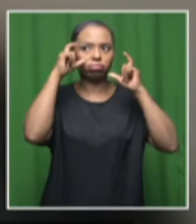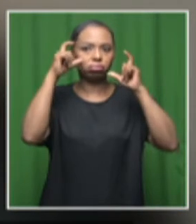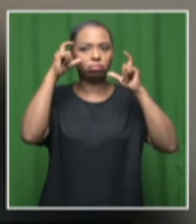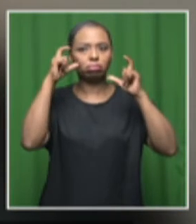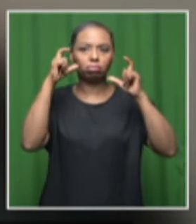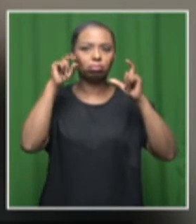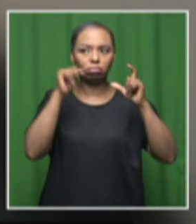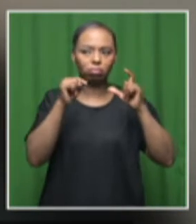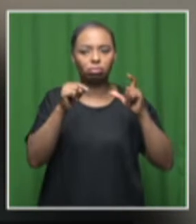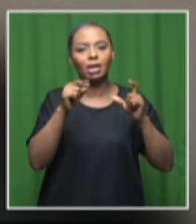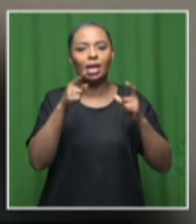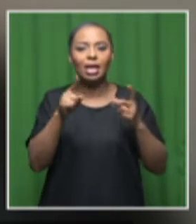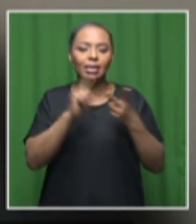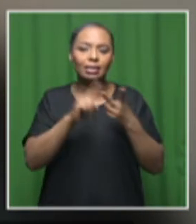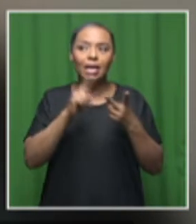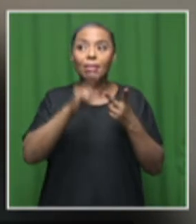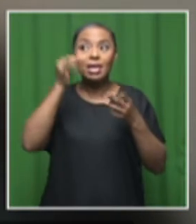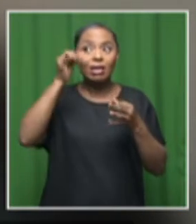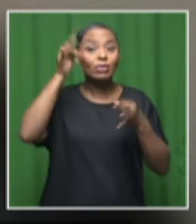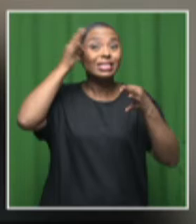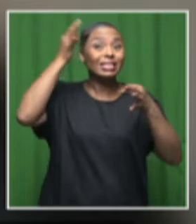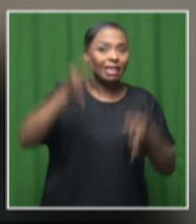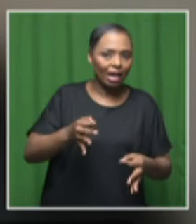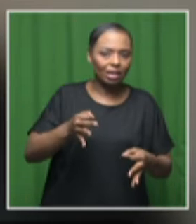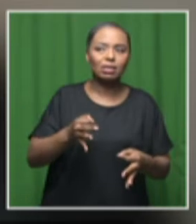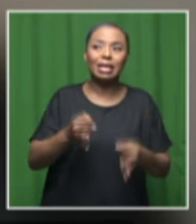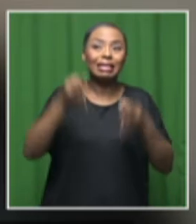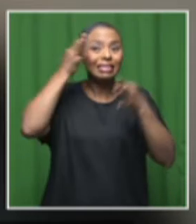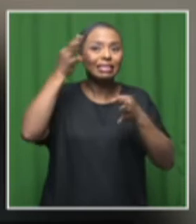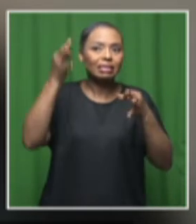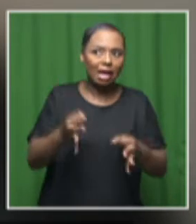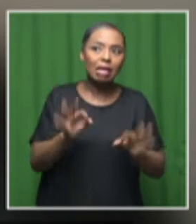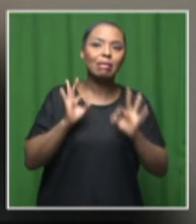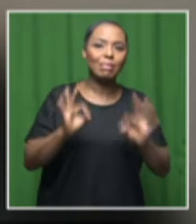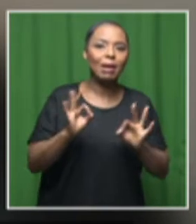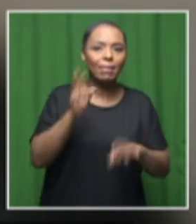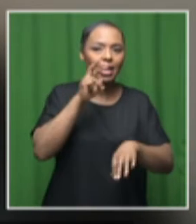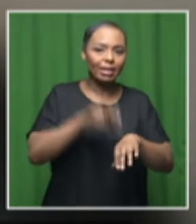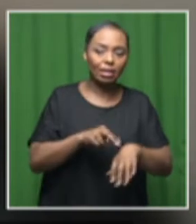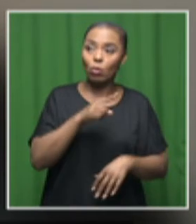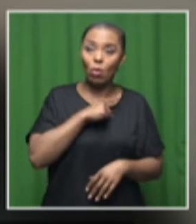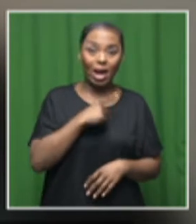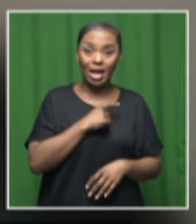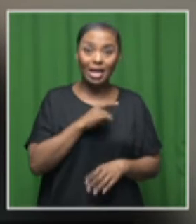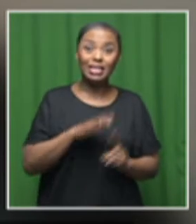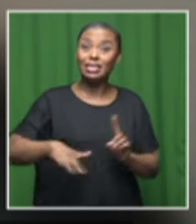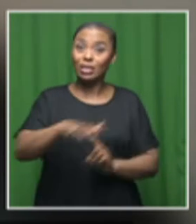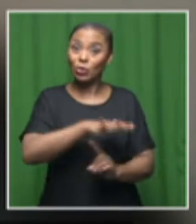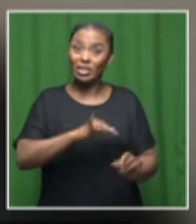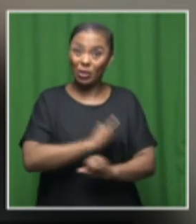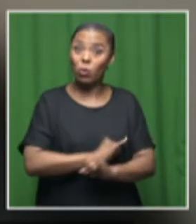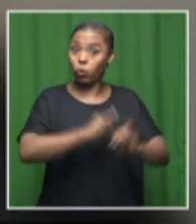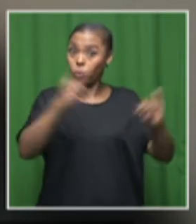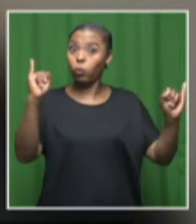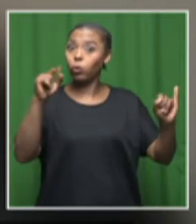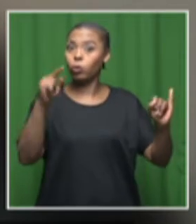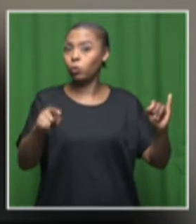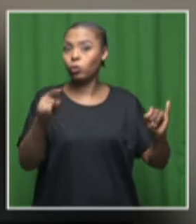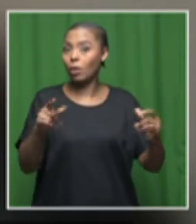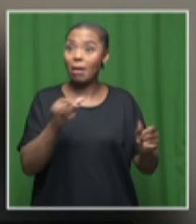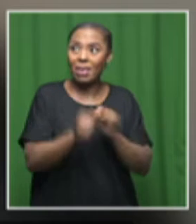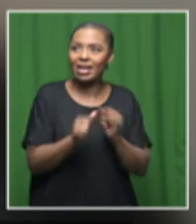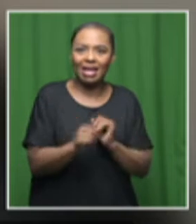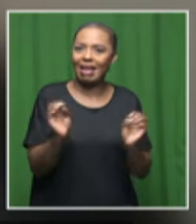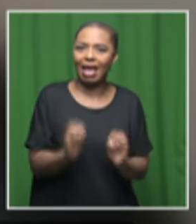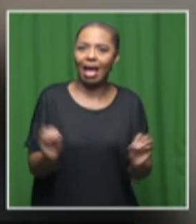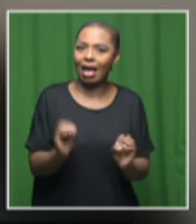the decisions that he makes at this point in time. The situation is not getting better. It's actually deteriorating. And